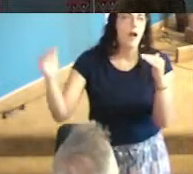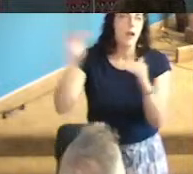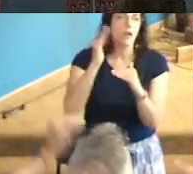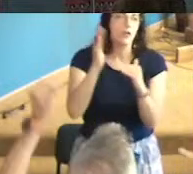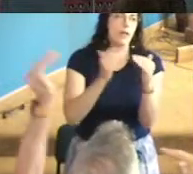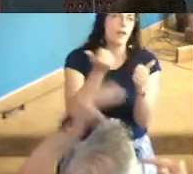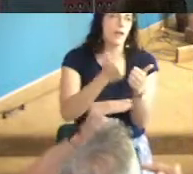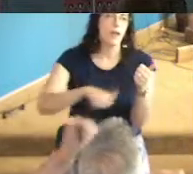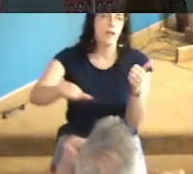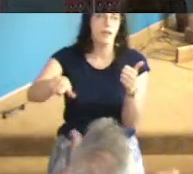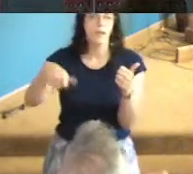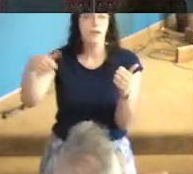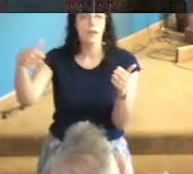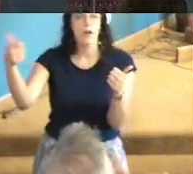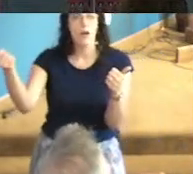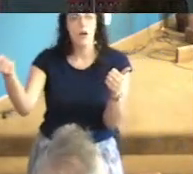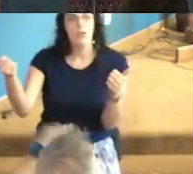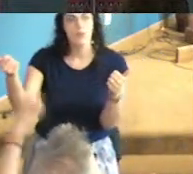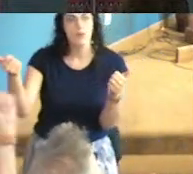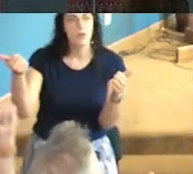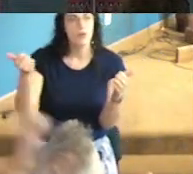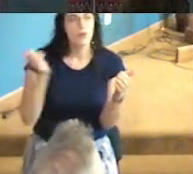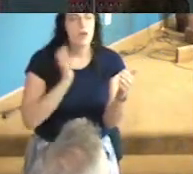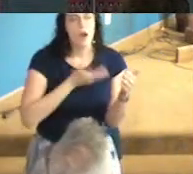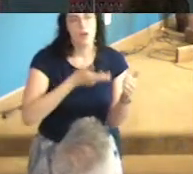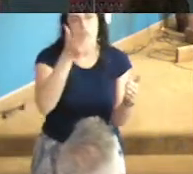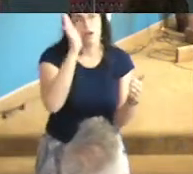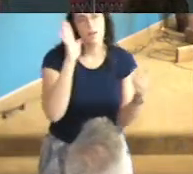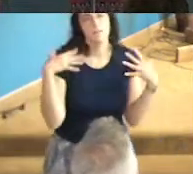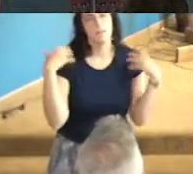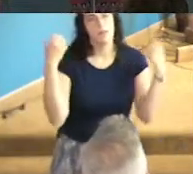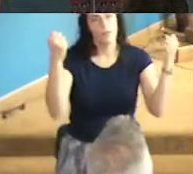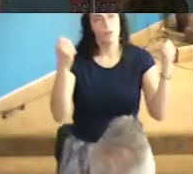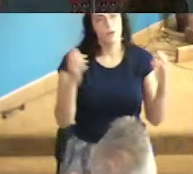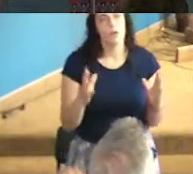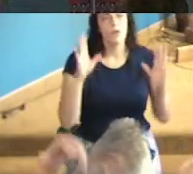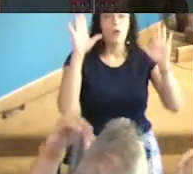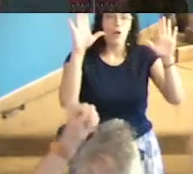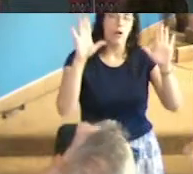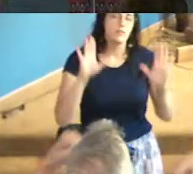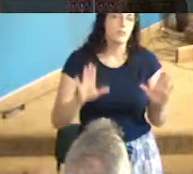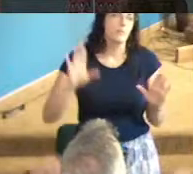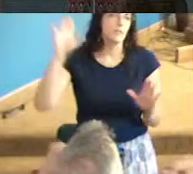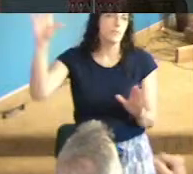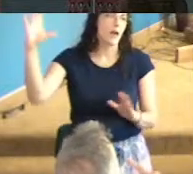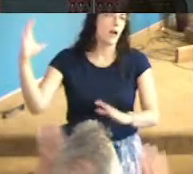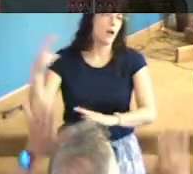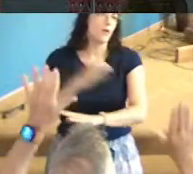Higher than any other, our God is healer,